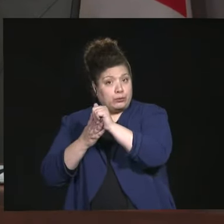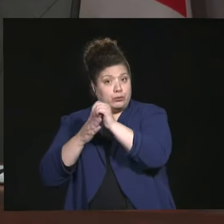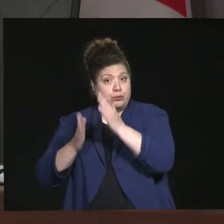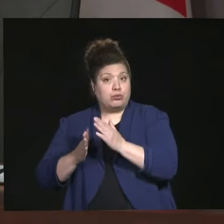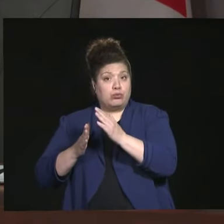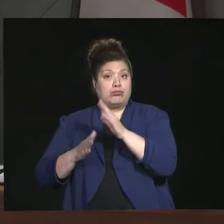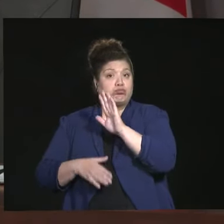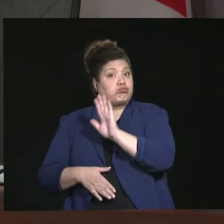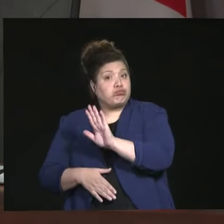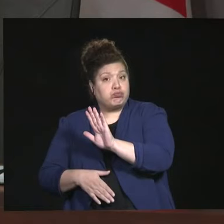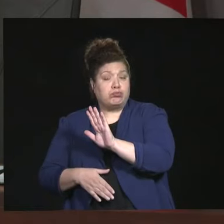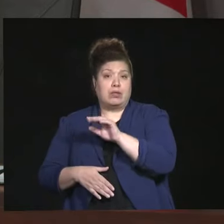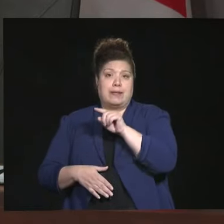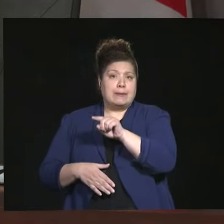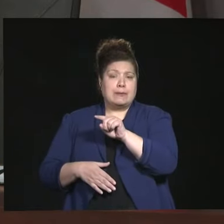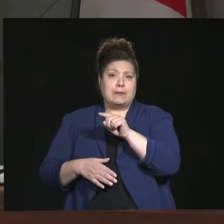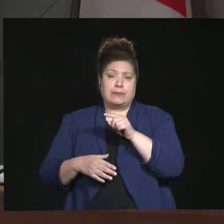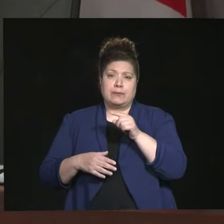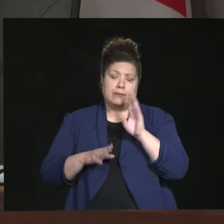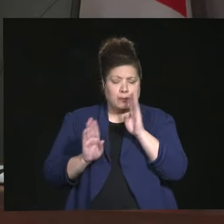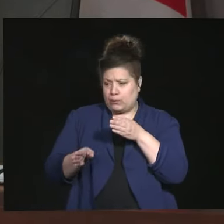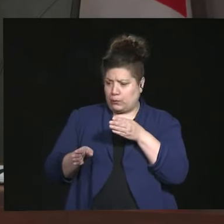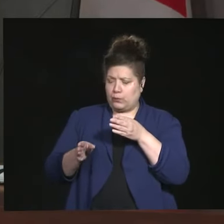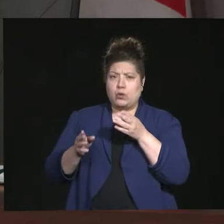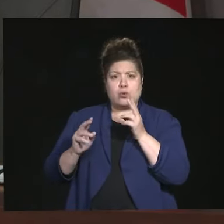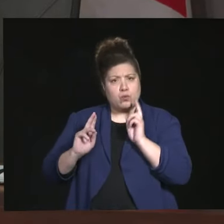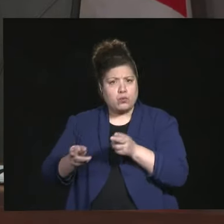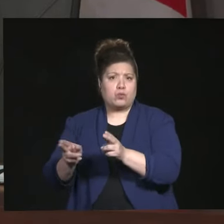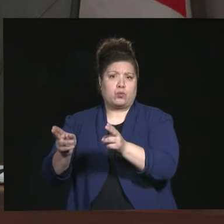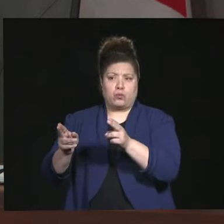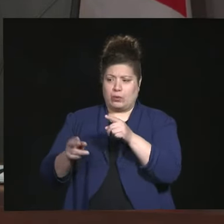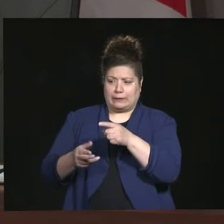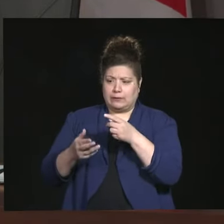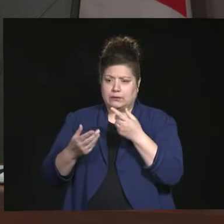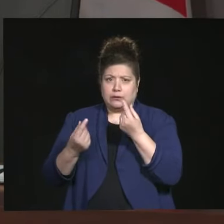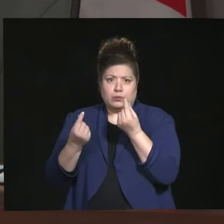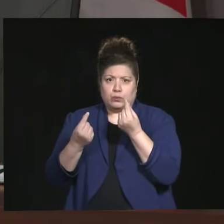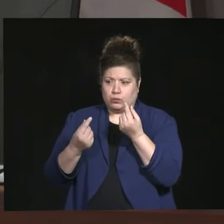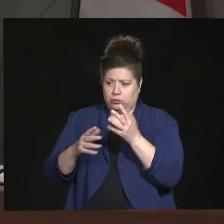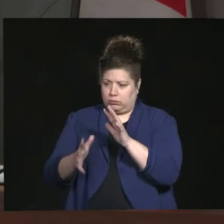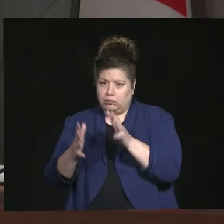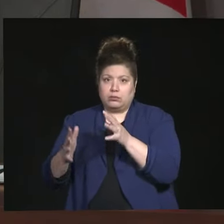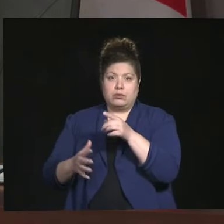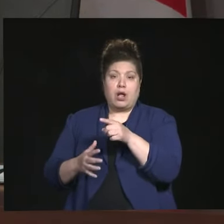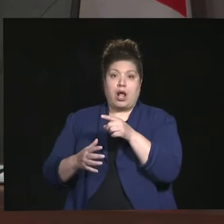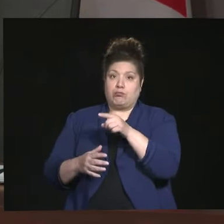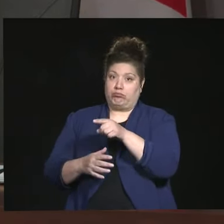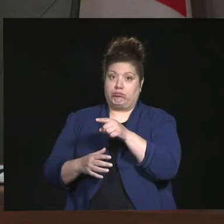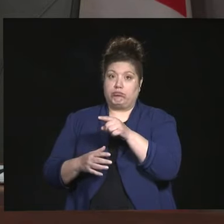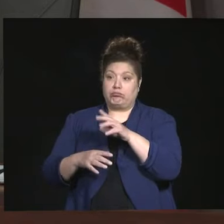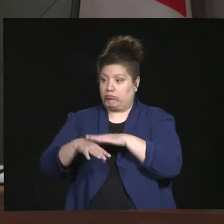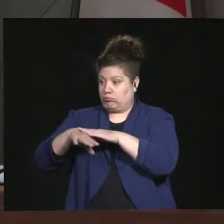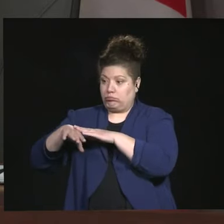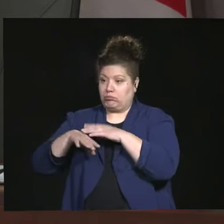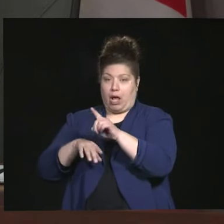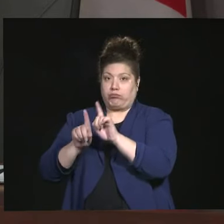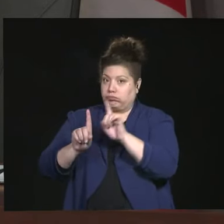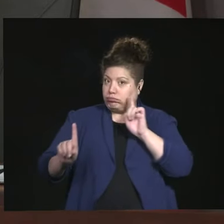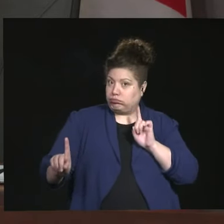rapid action in terms of some of those social distancing and restriction of movement measures within the